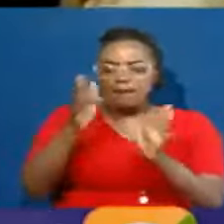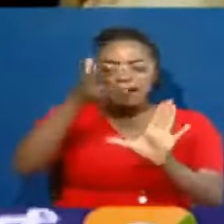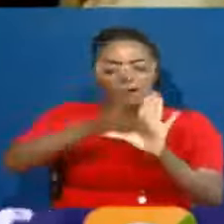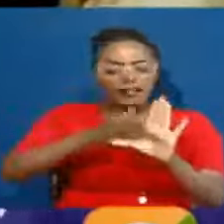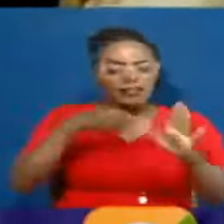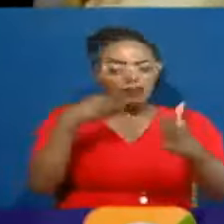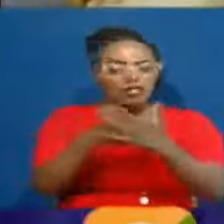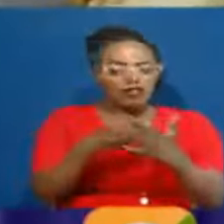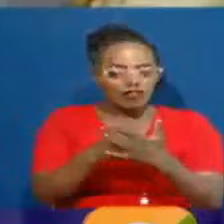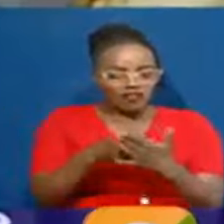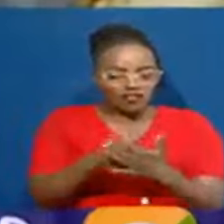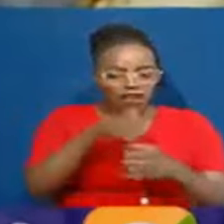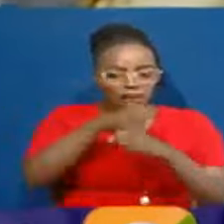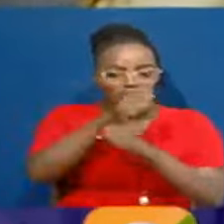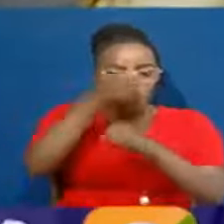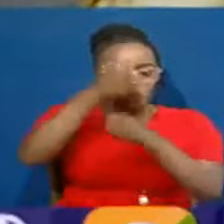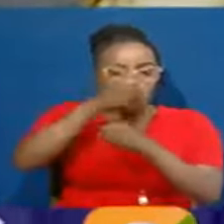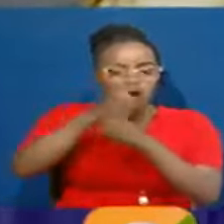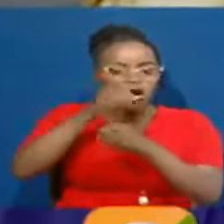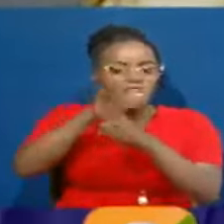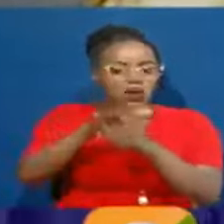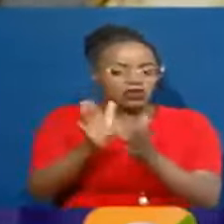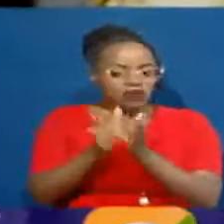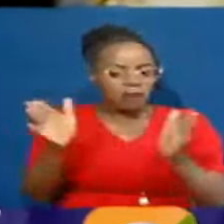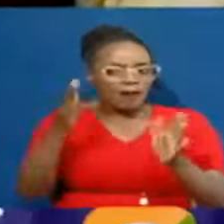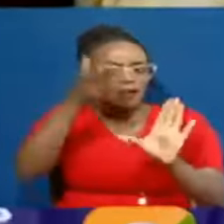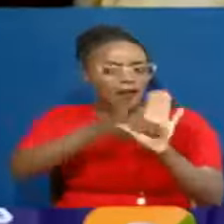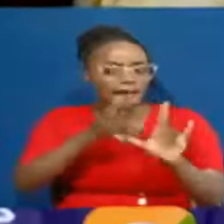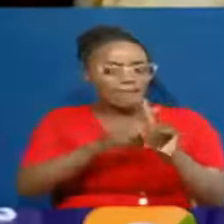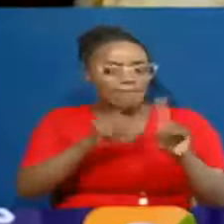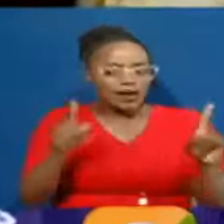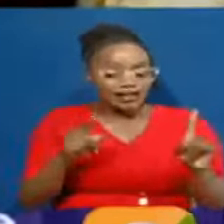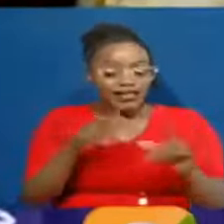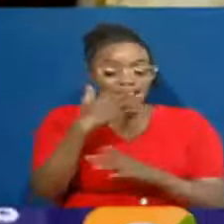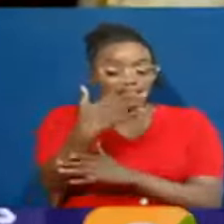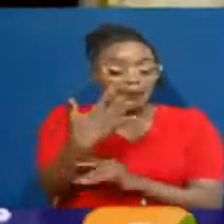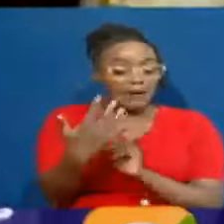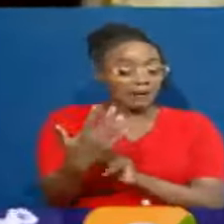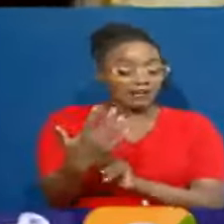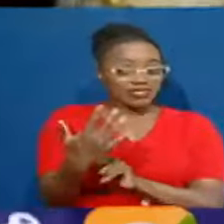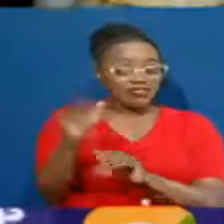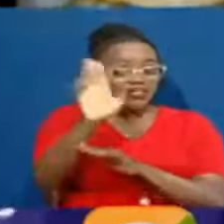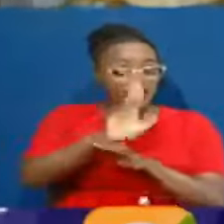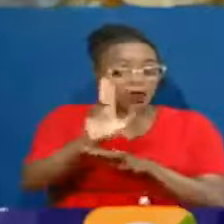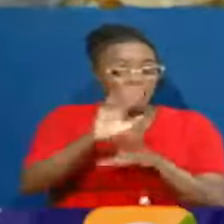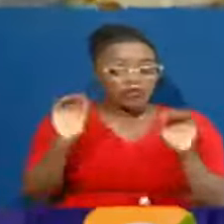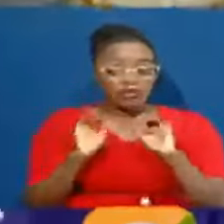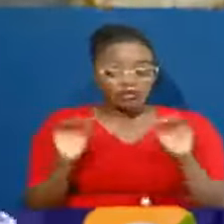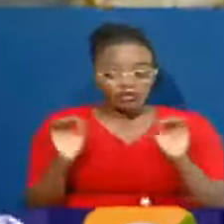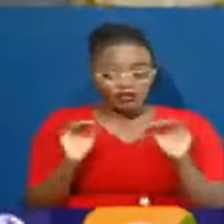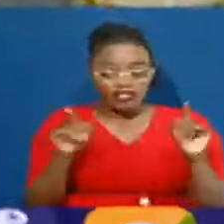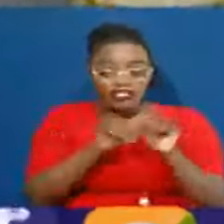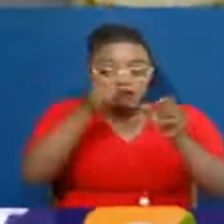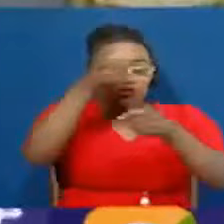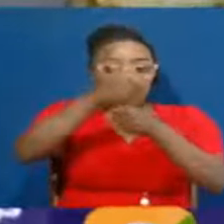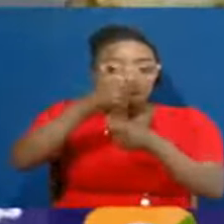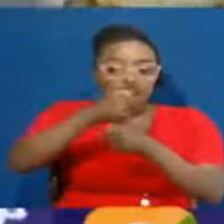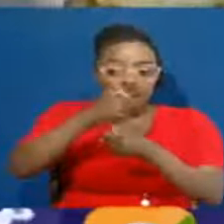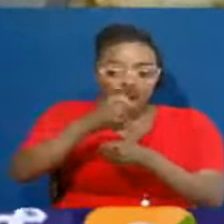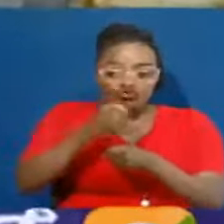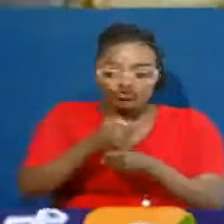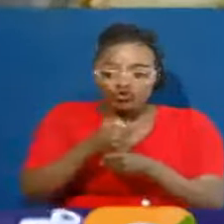participation, wanawafanyisha kazi nyingi ya public participation, lakini hayo makaratasi haitumiwi hata kufanya